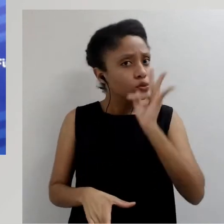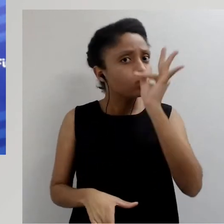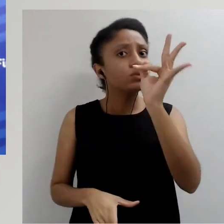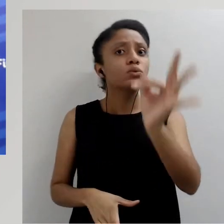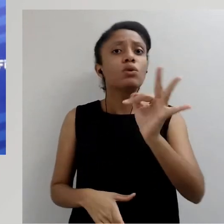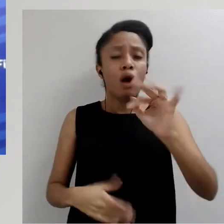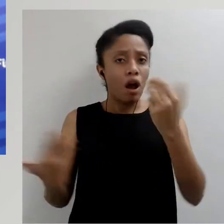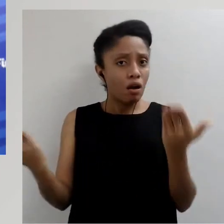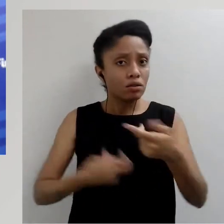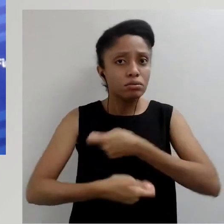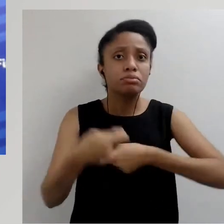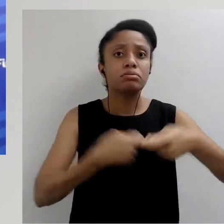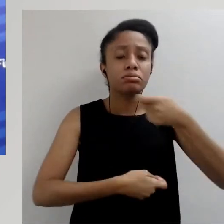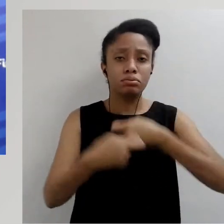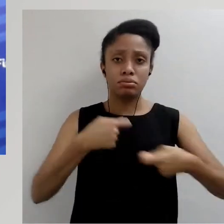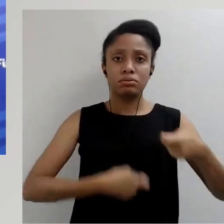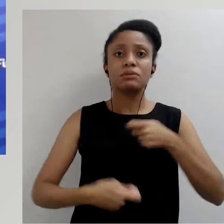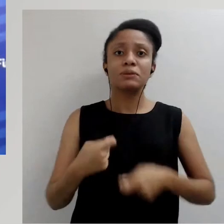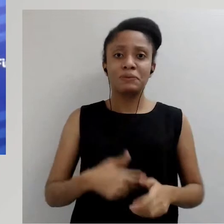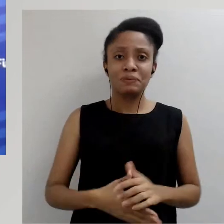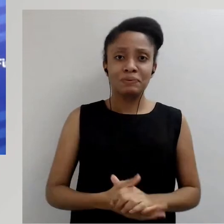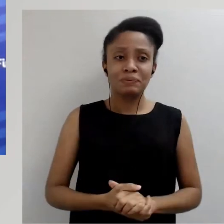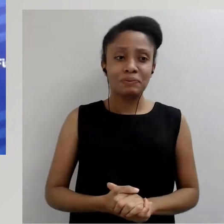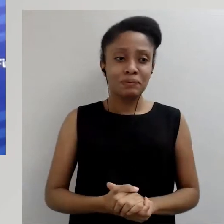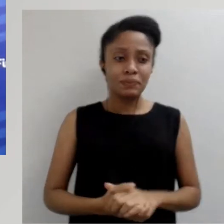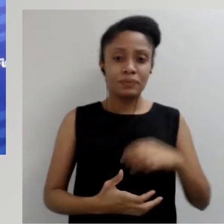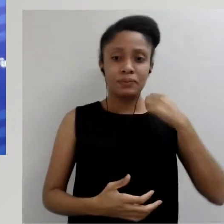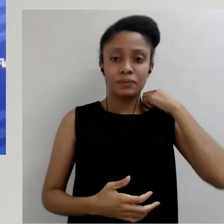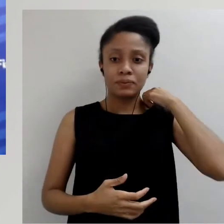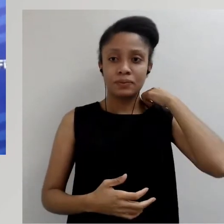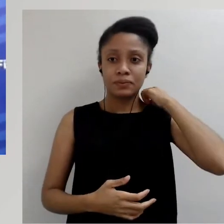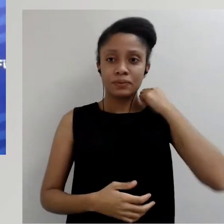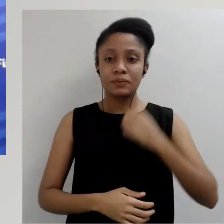It's the future of our businesses.